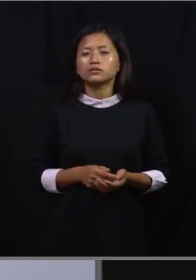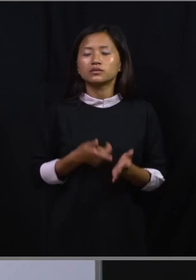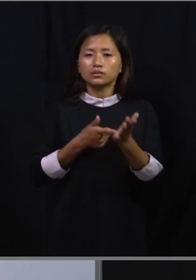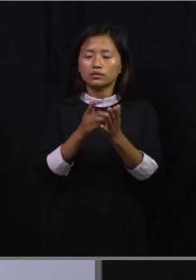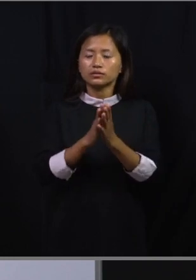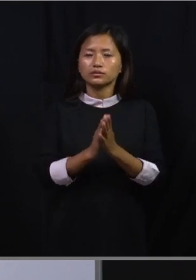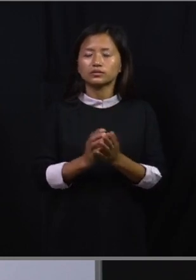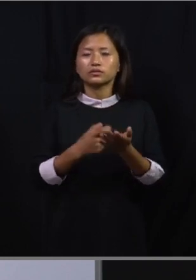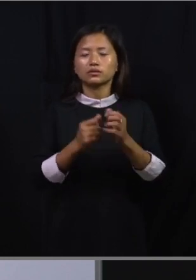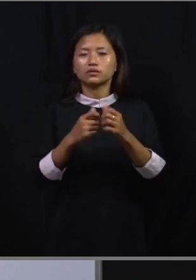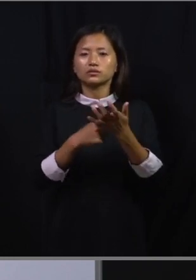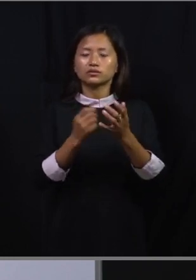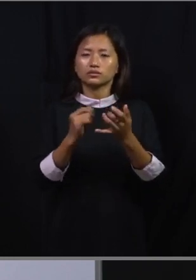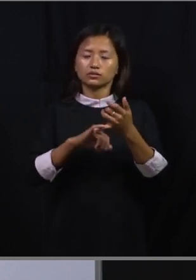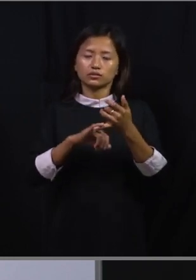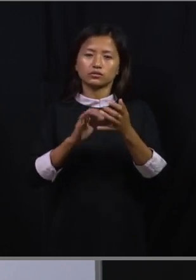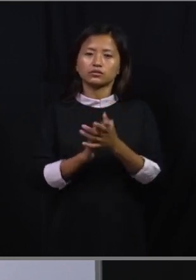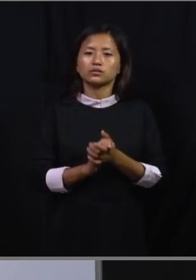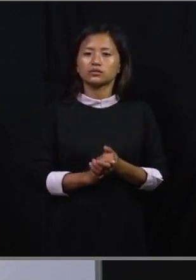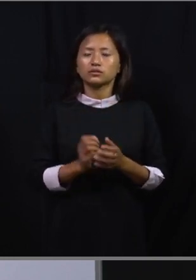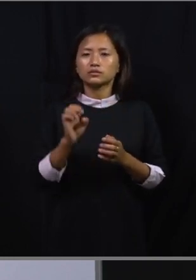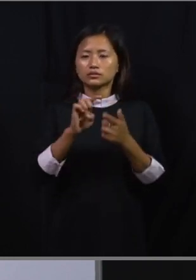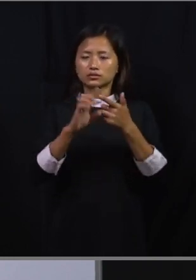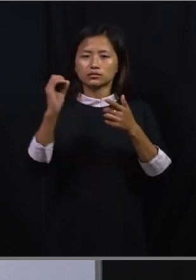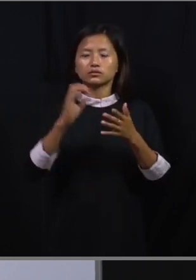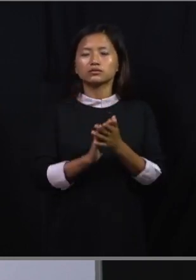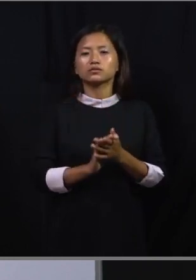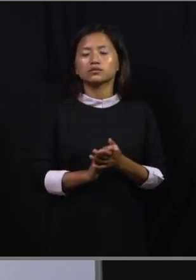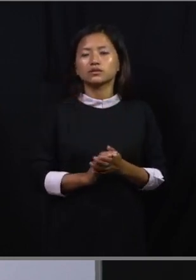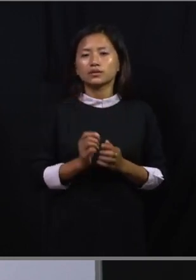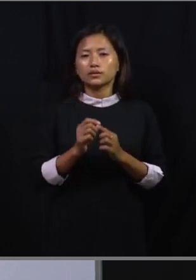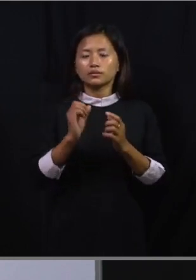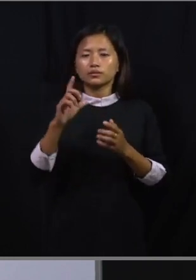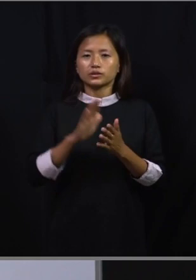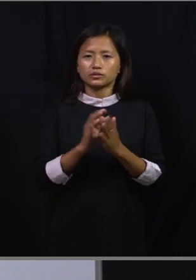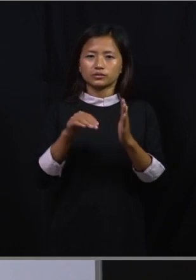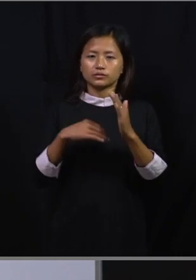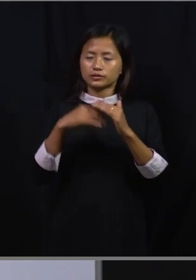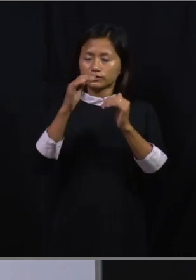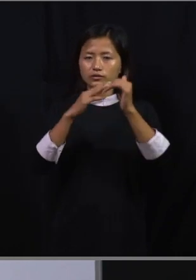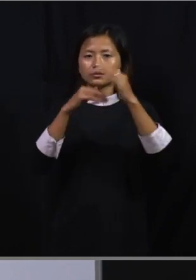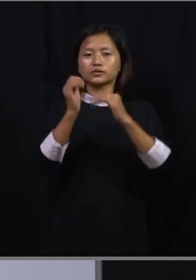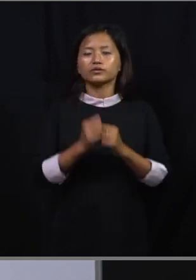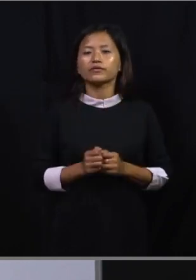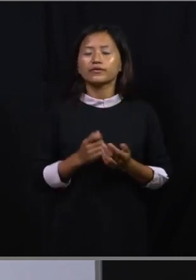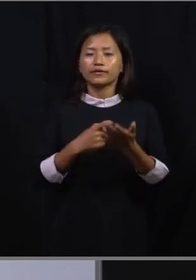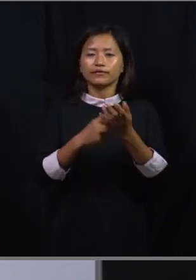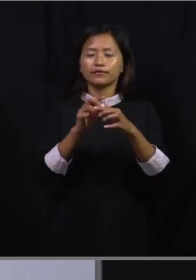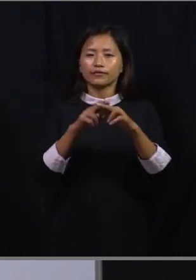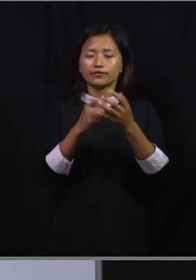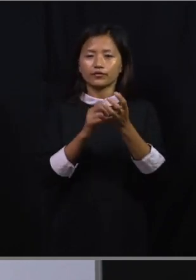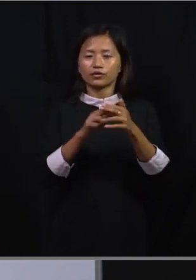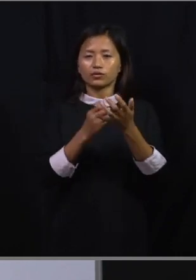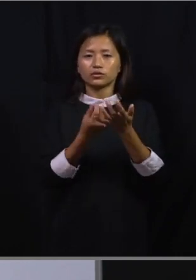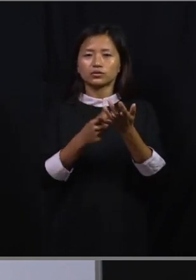lifetime. Okay, why? Because his economic policies, okay, and his political development favored the Russians.